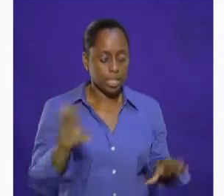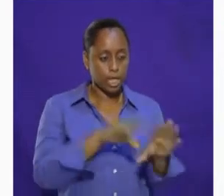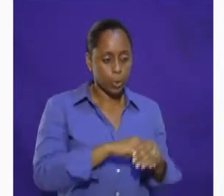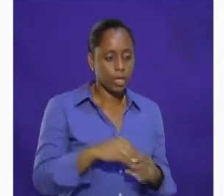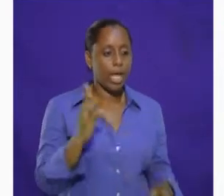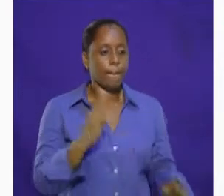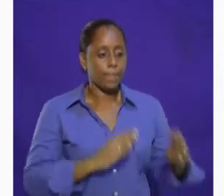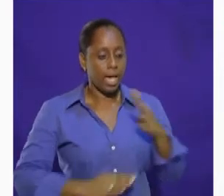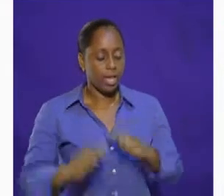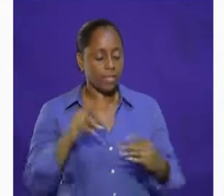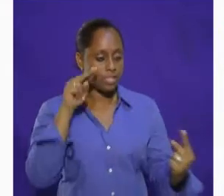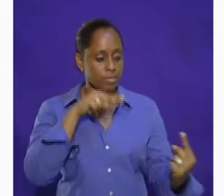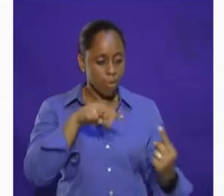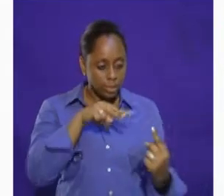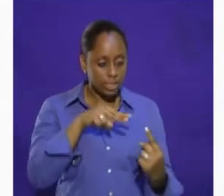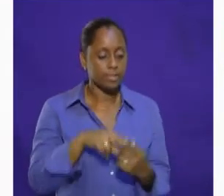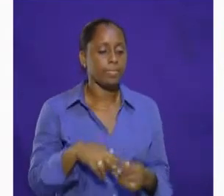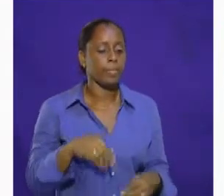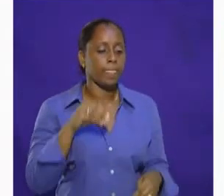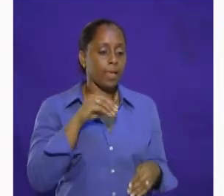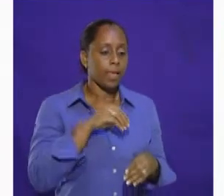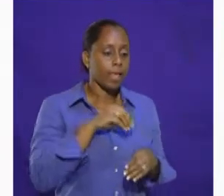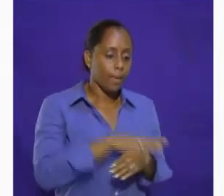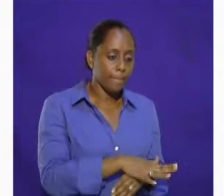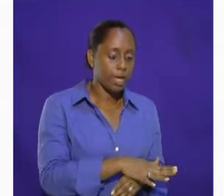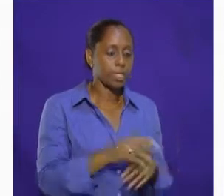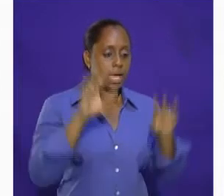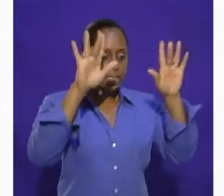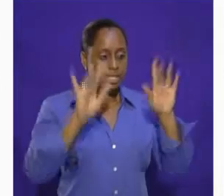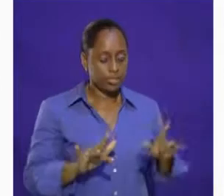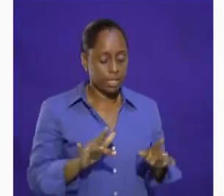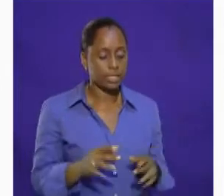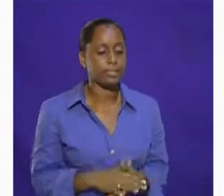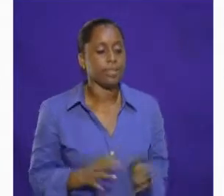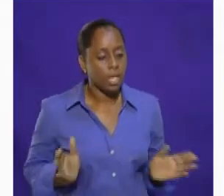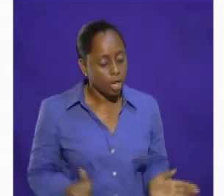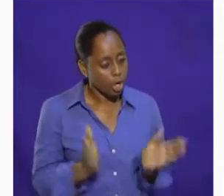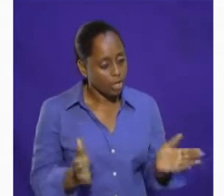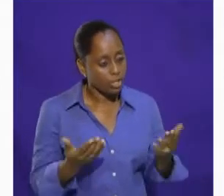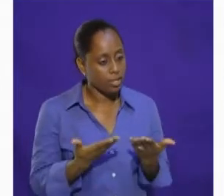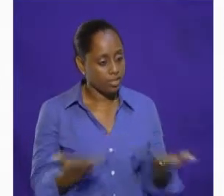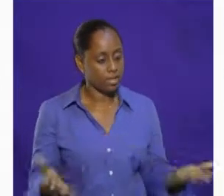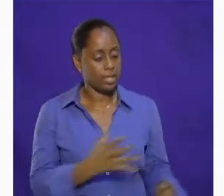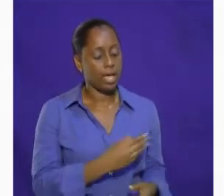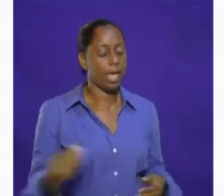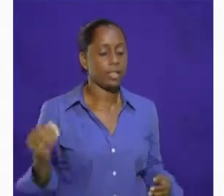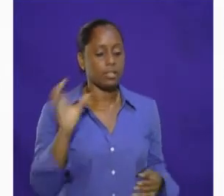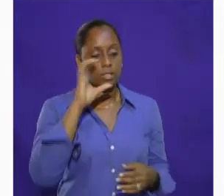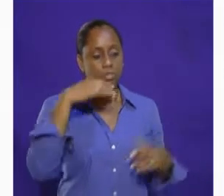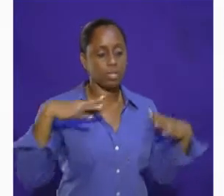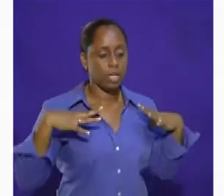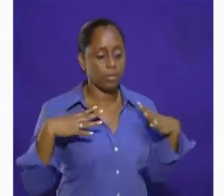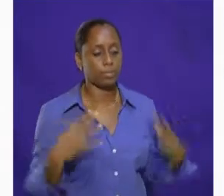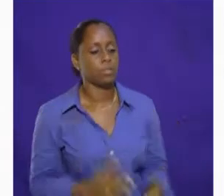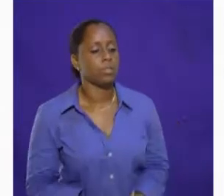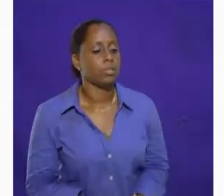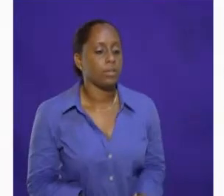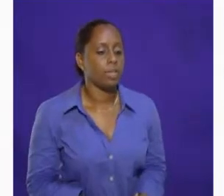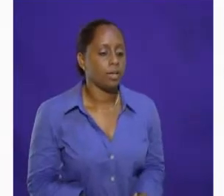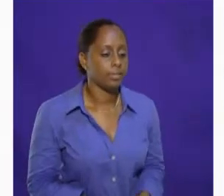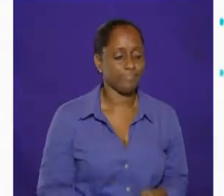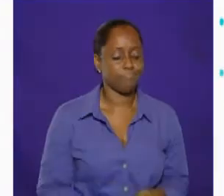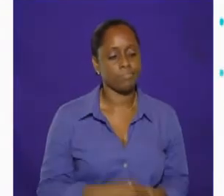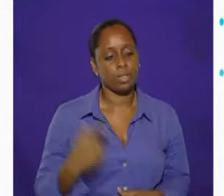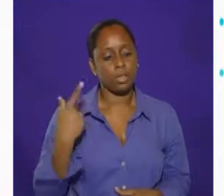including biodiversity monitoring, impact assessment, incentive measures, and invasive alien